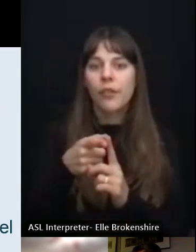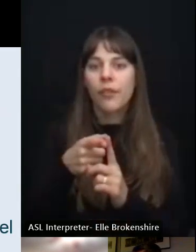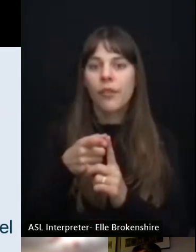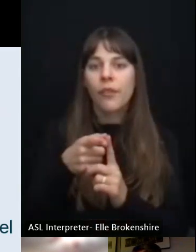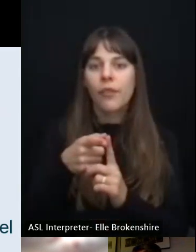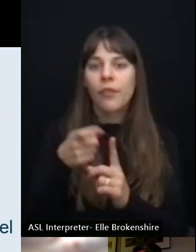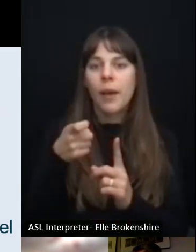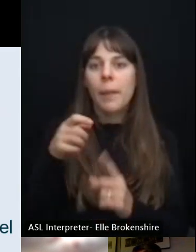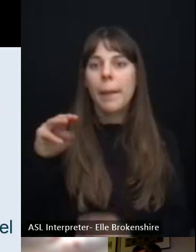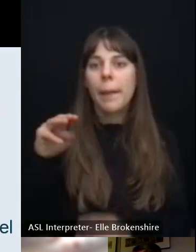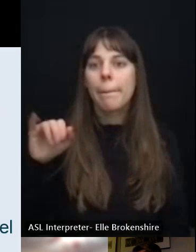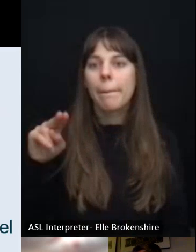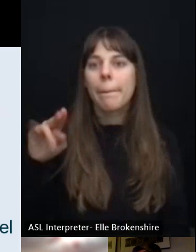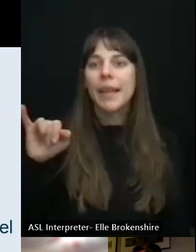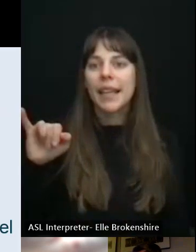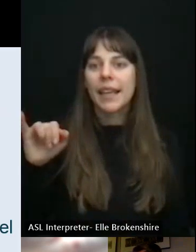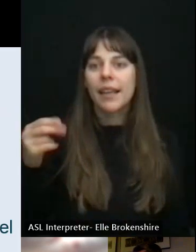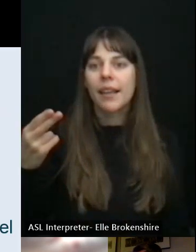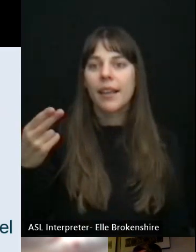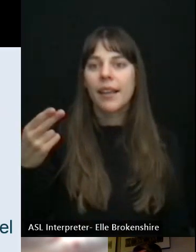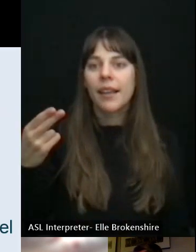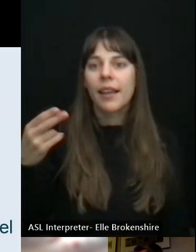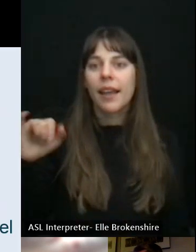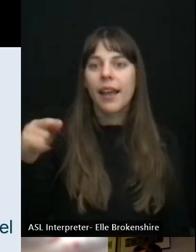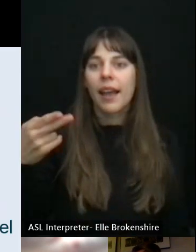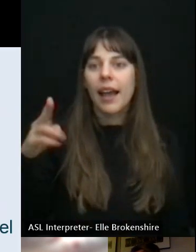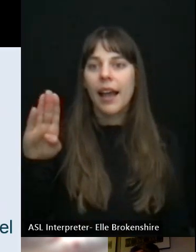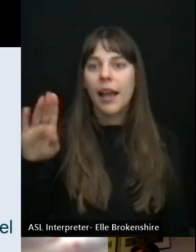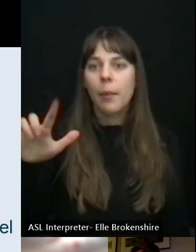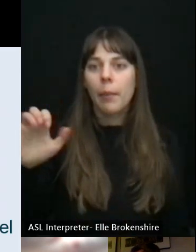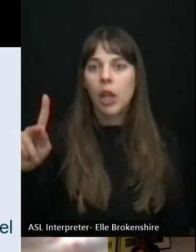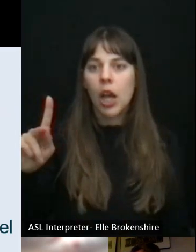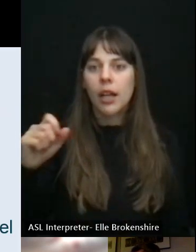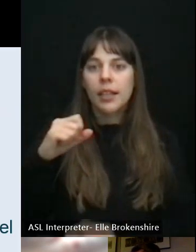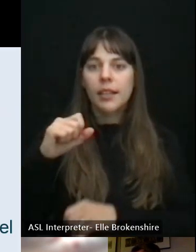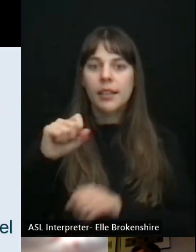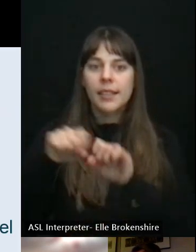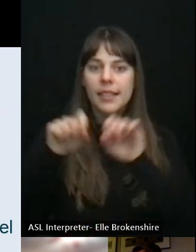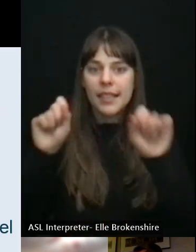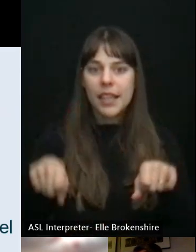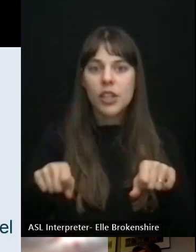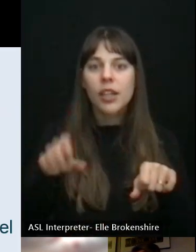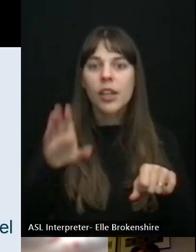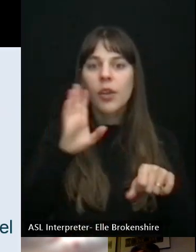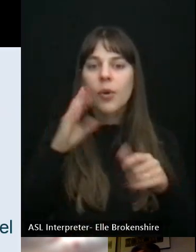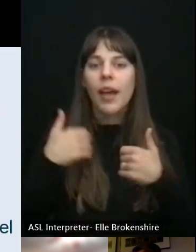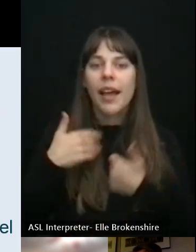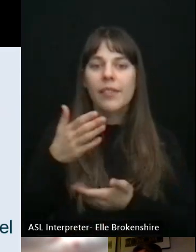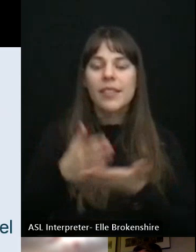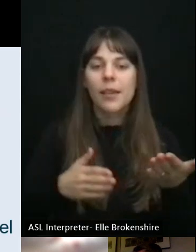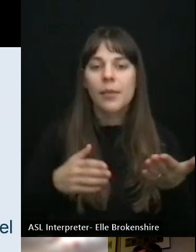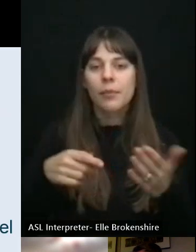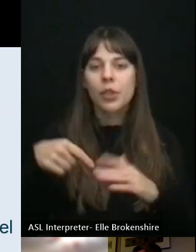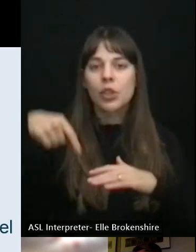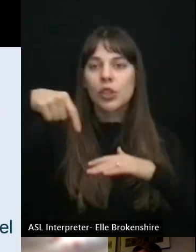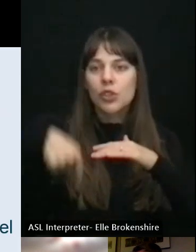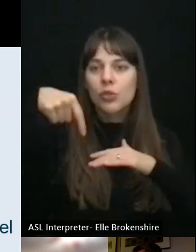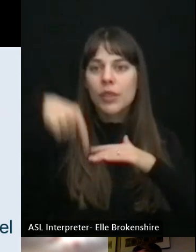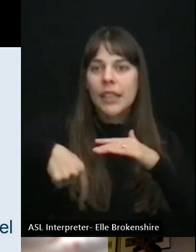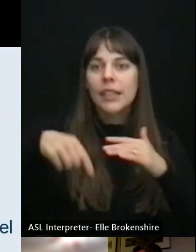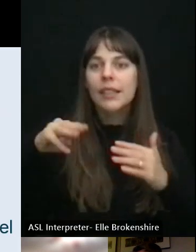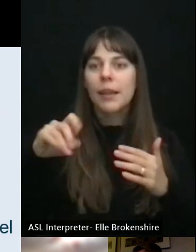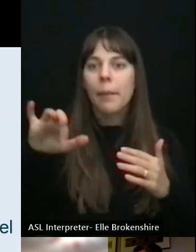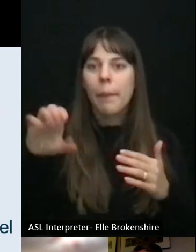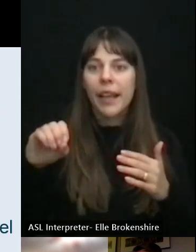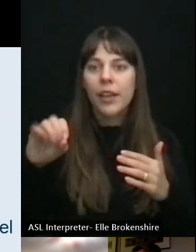That'll consist of drilled micropile foundations and some of the other fun engineering stuff that I like to think about. But from the amenity